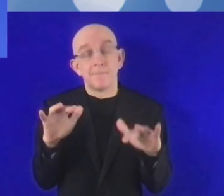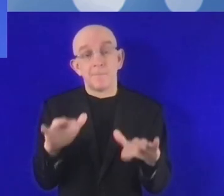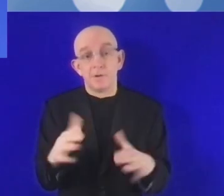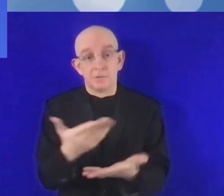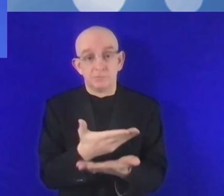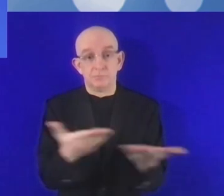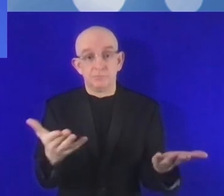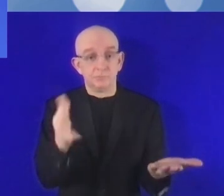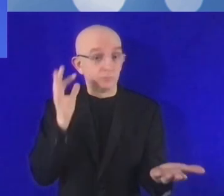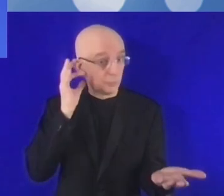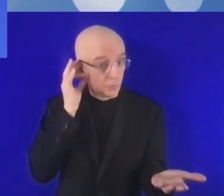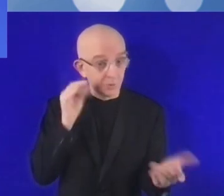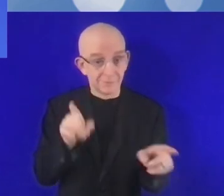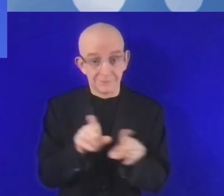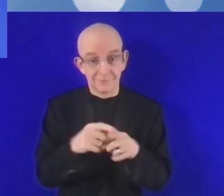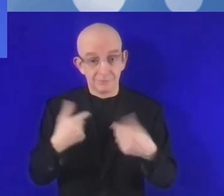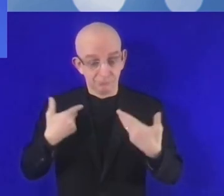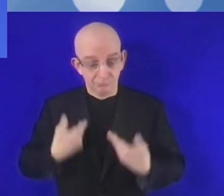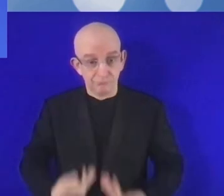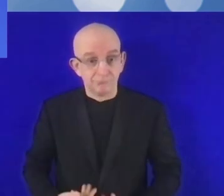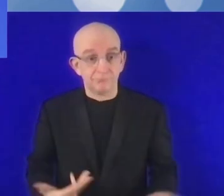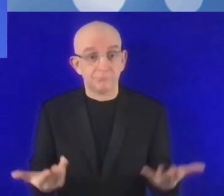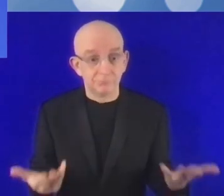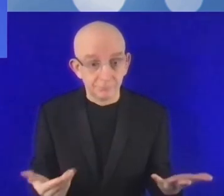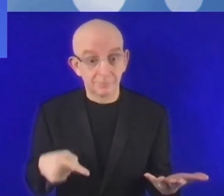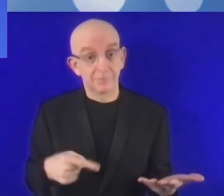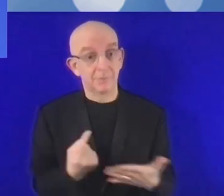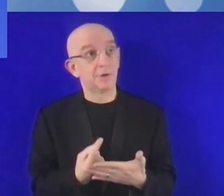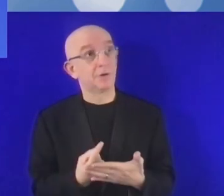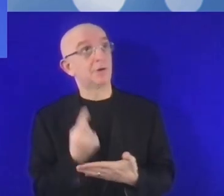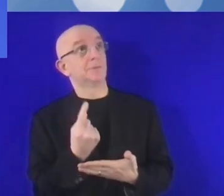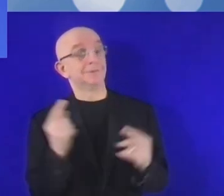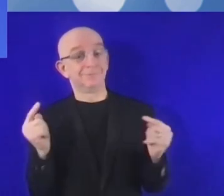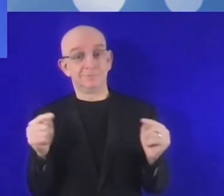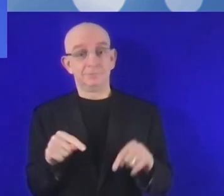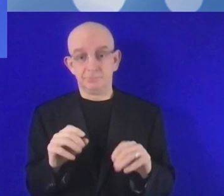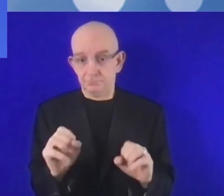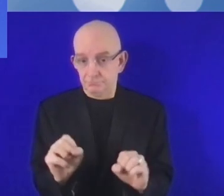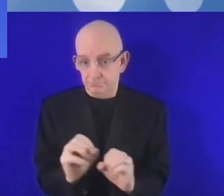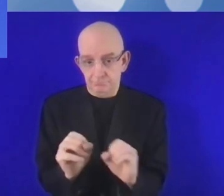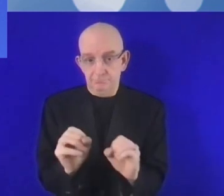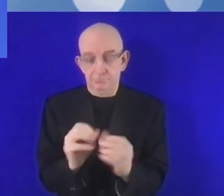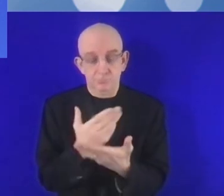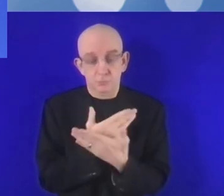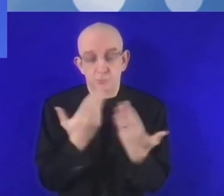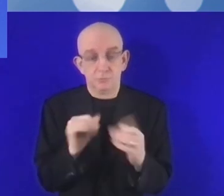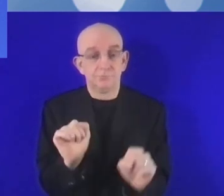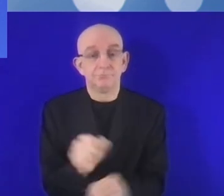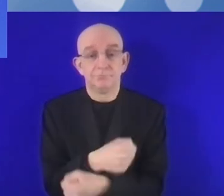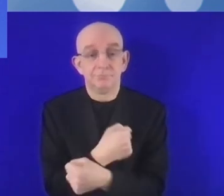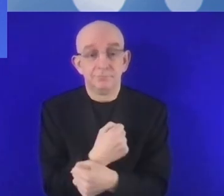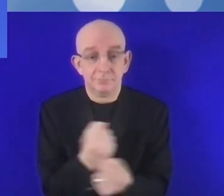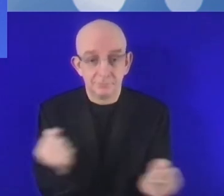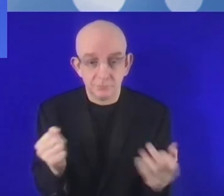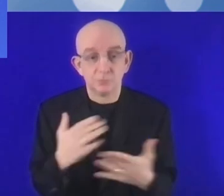I would like, in the future, the program will extend. What I learned from the